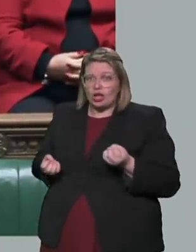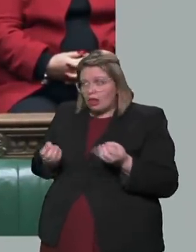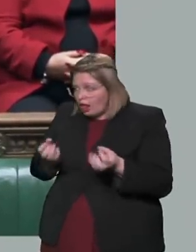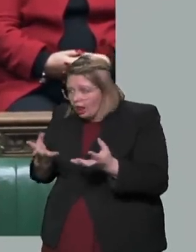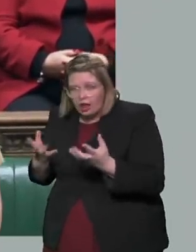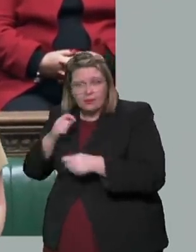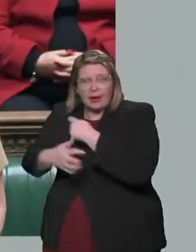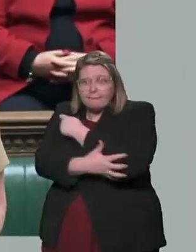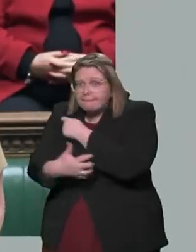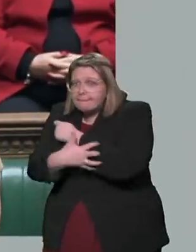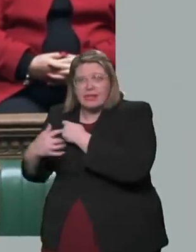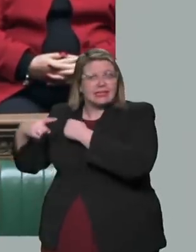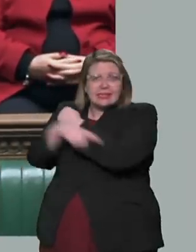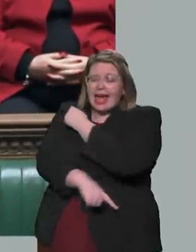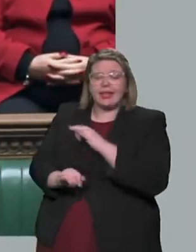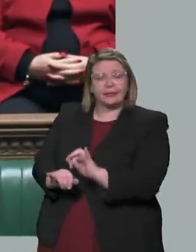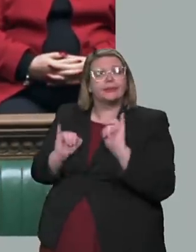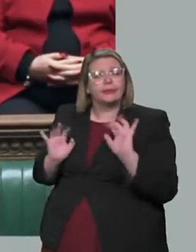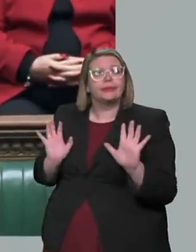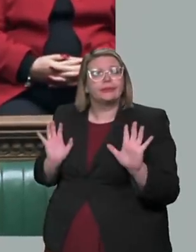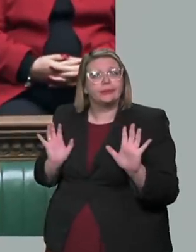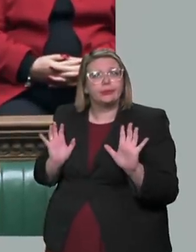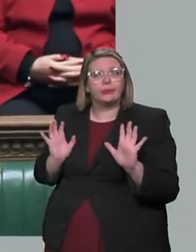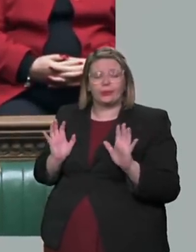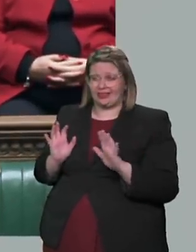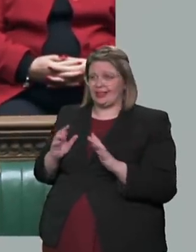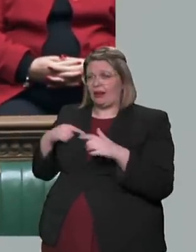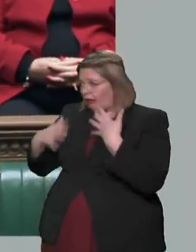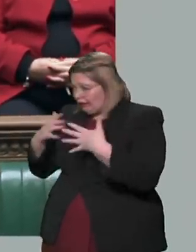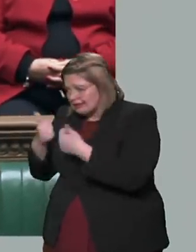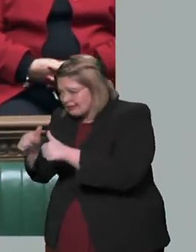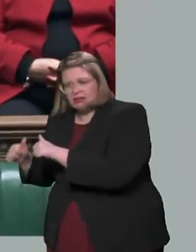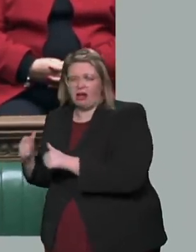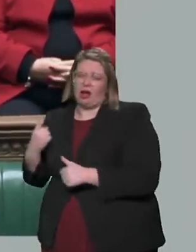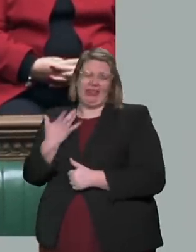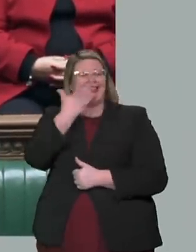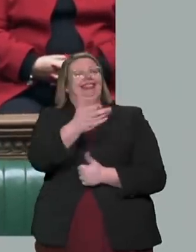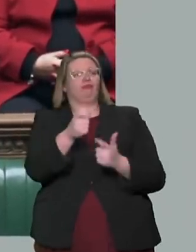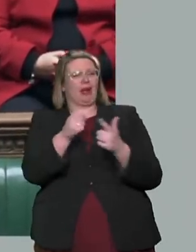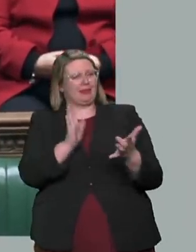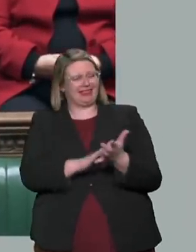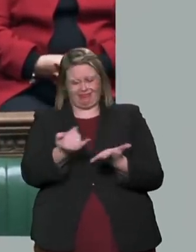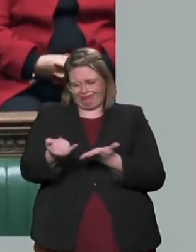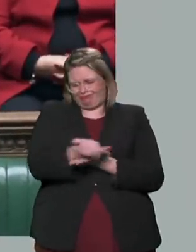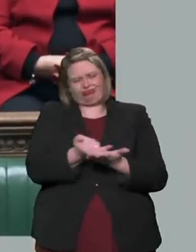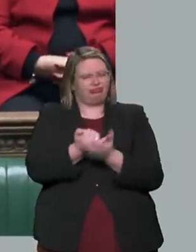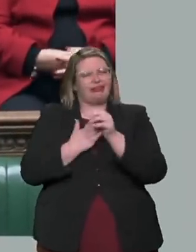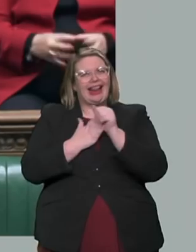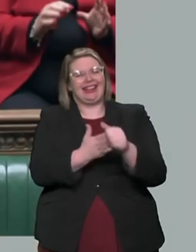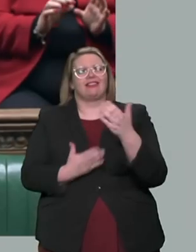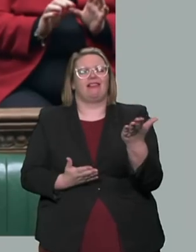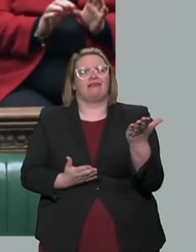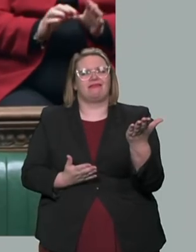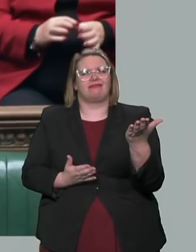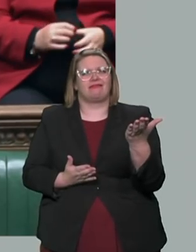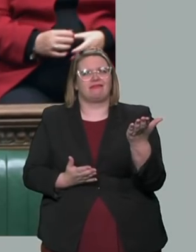or debt. Instead, Mr. Speaker, we have this Prime Minister and his incompetent leadership. And every